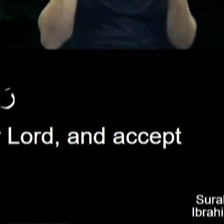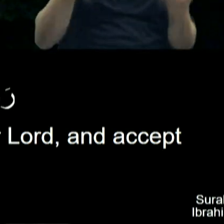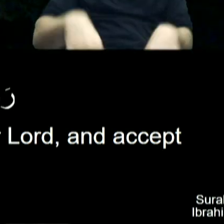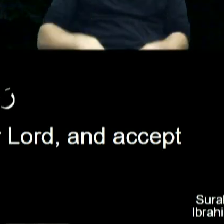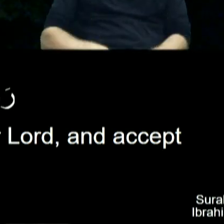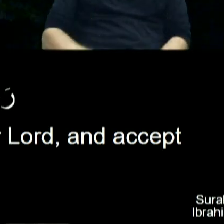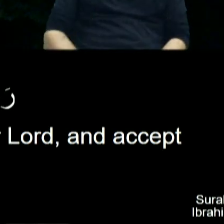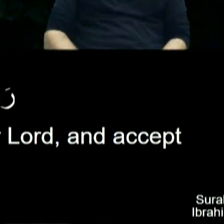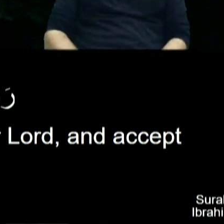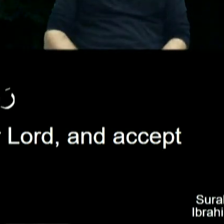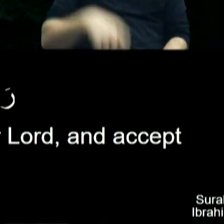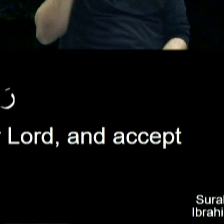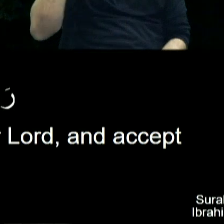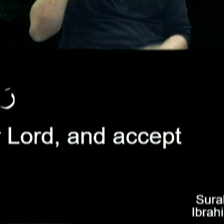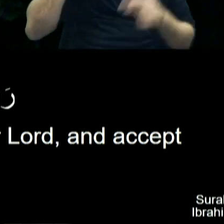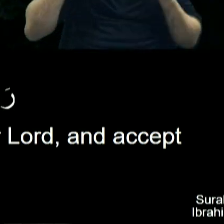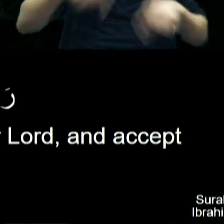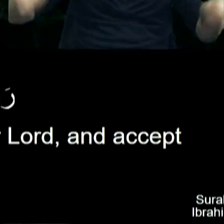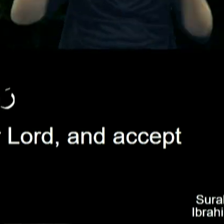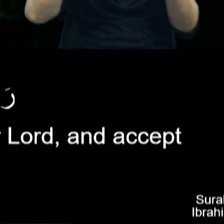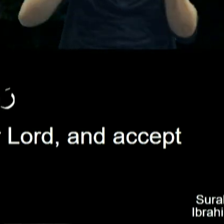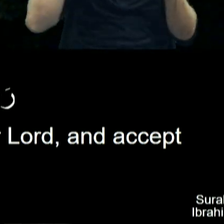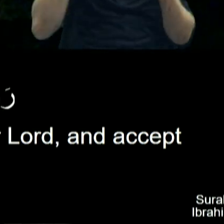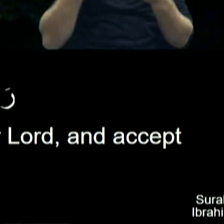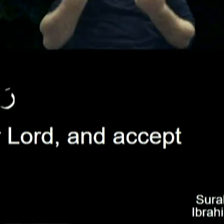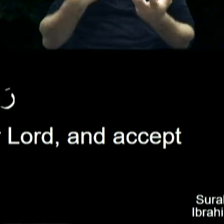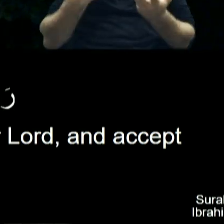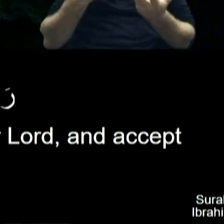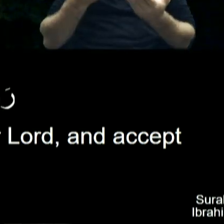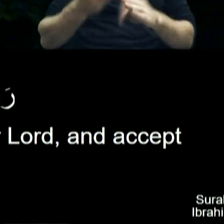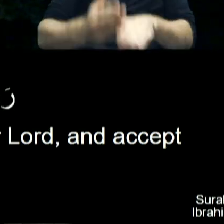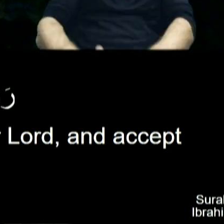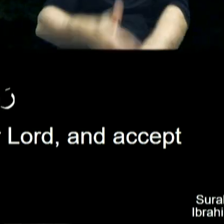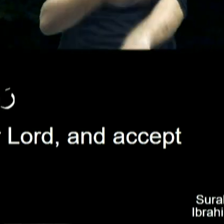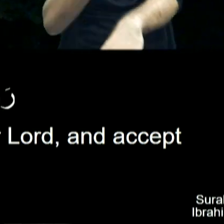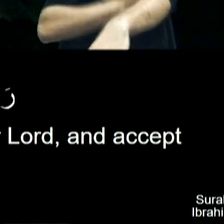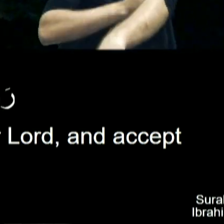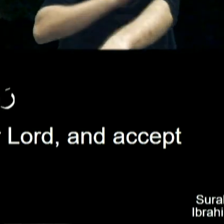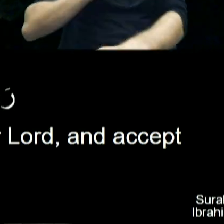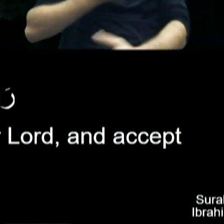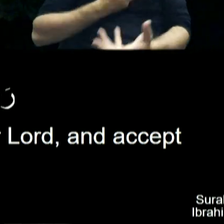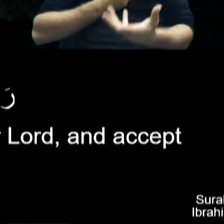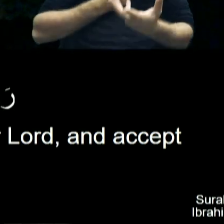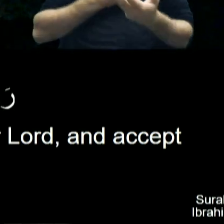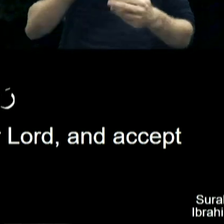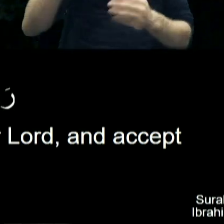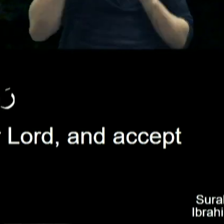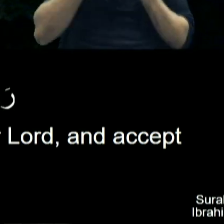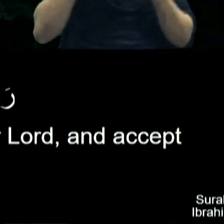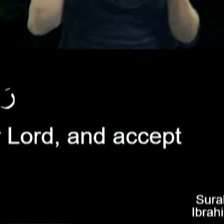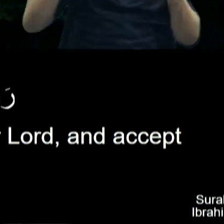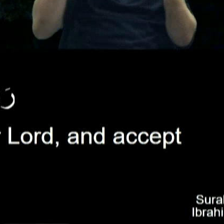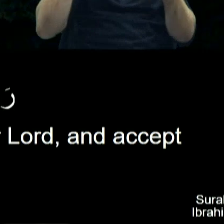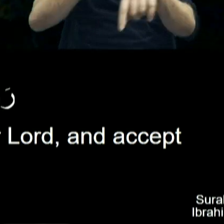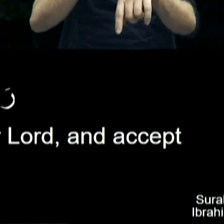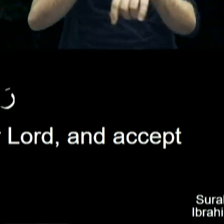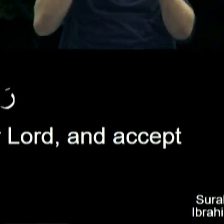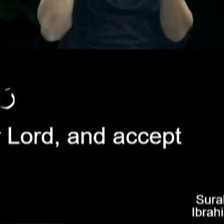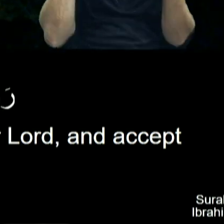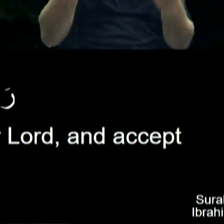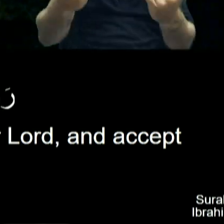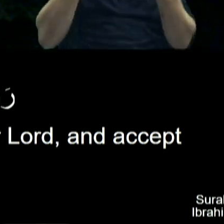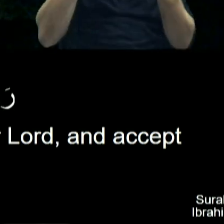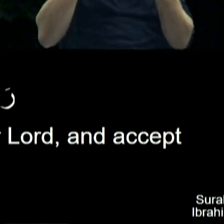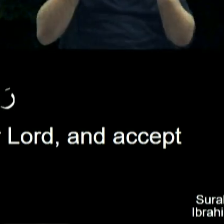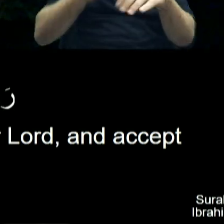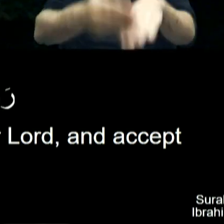We need to step up our game as men in this era, in this time right now.